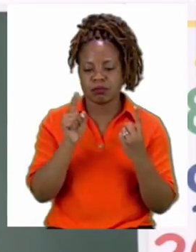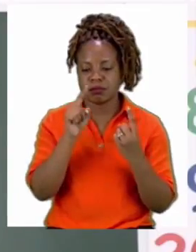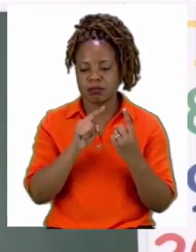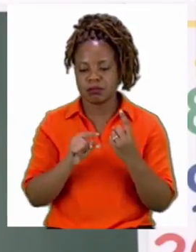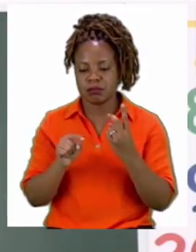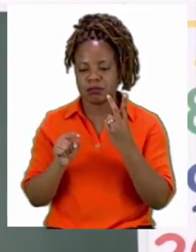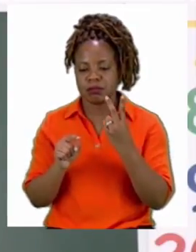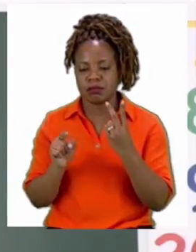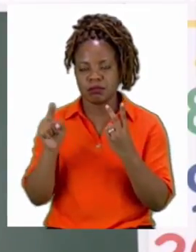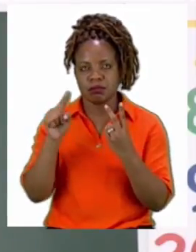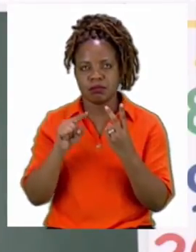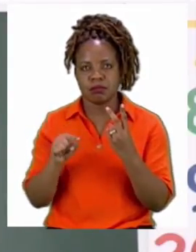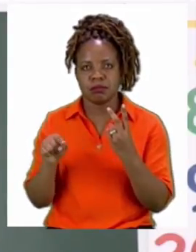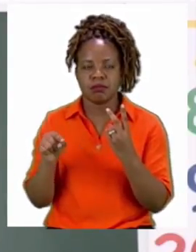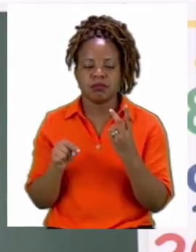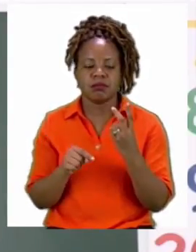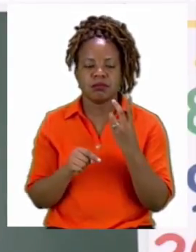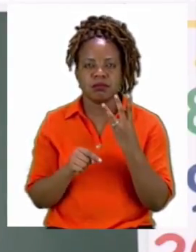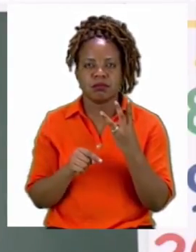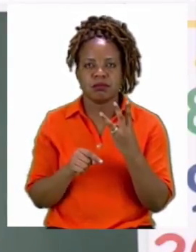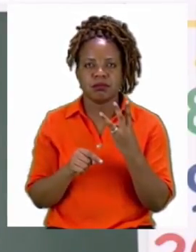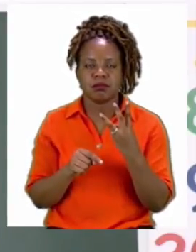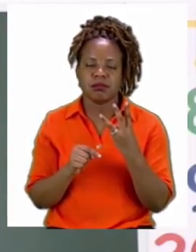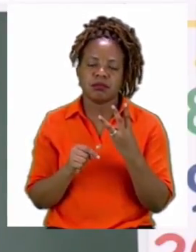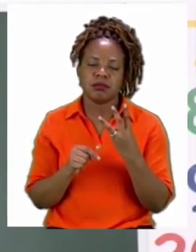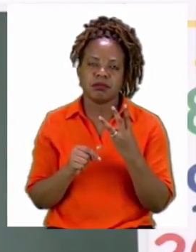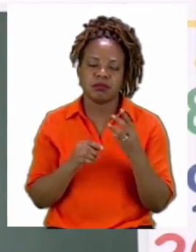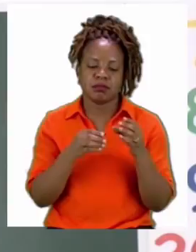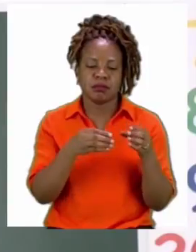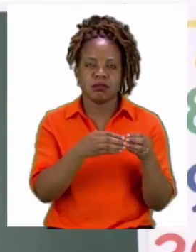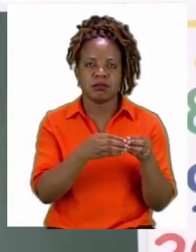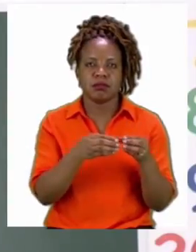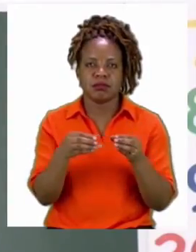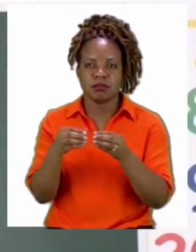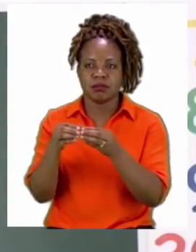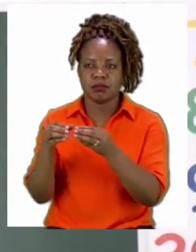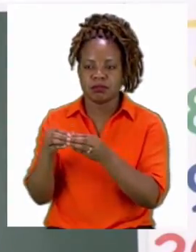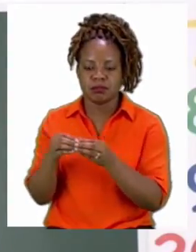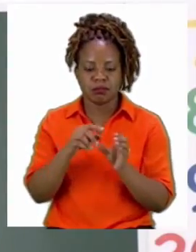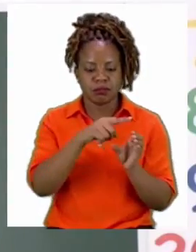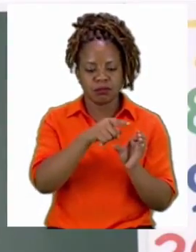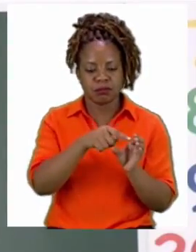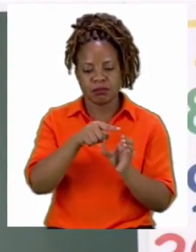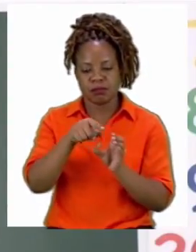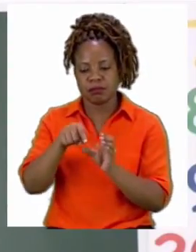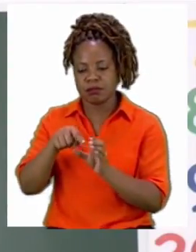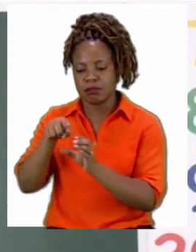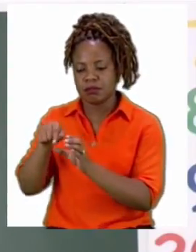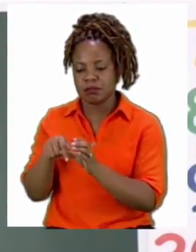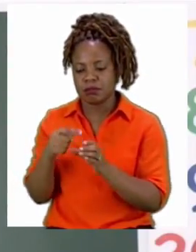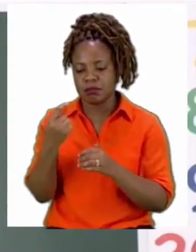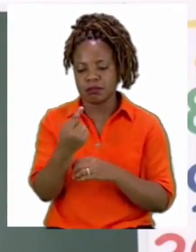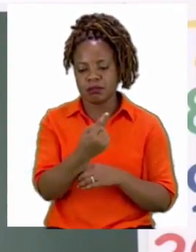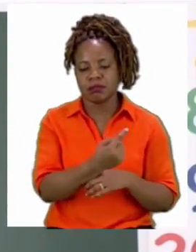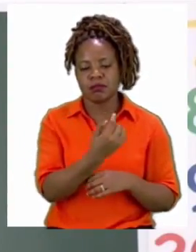2, 3 sets. And we are told that in each set we have 1. So we are going